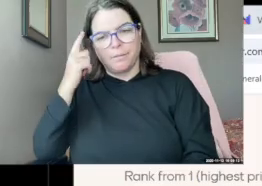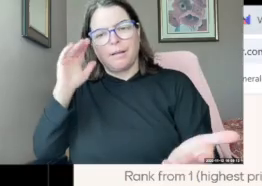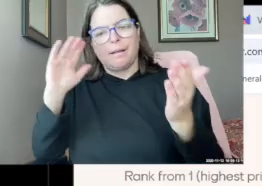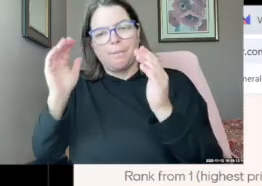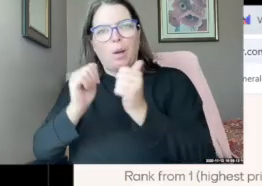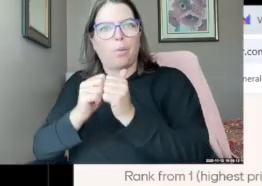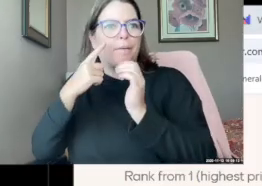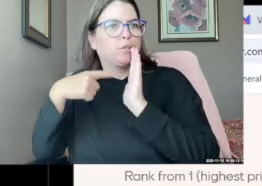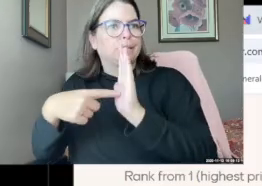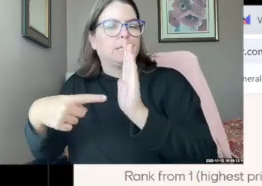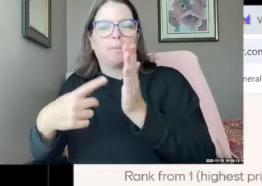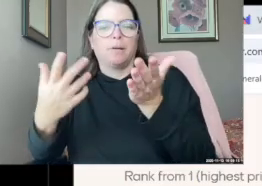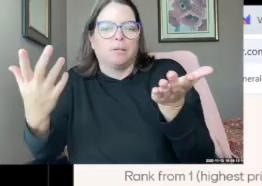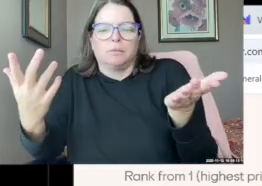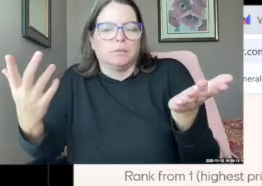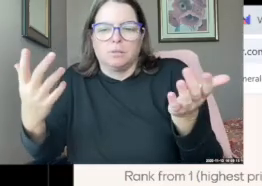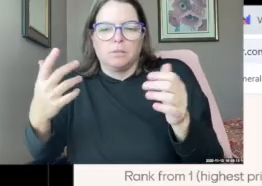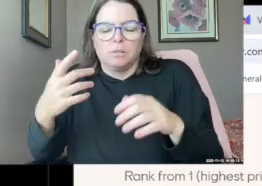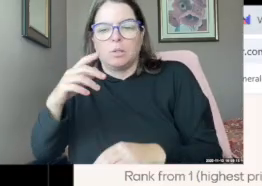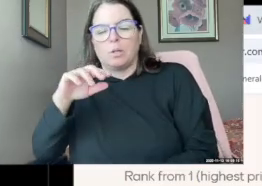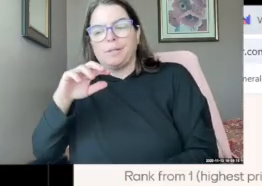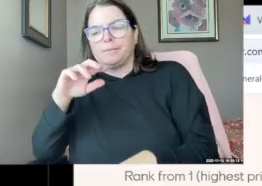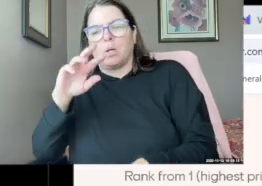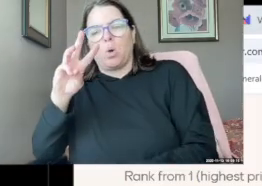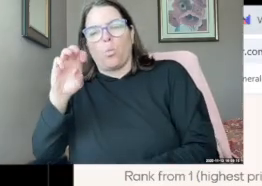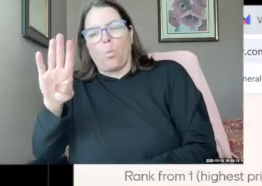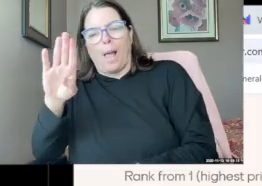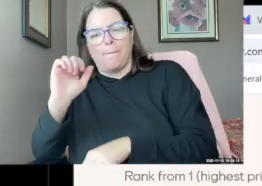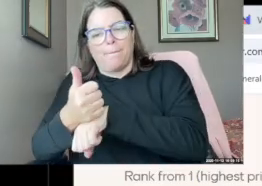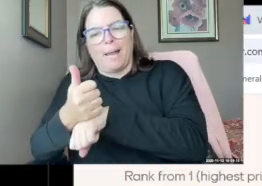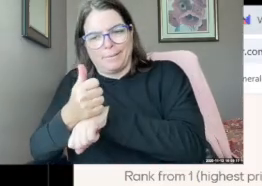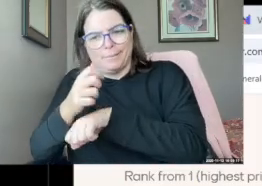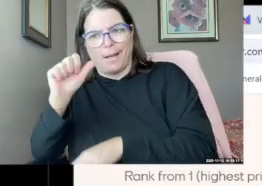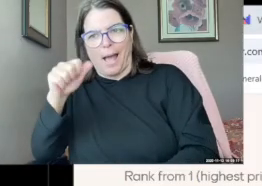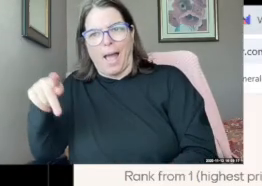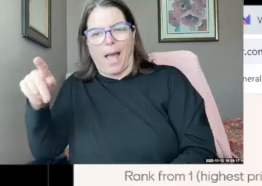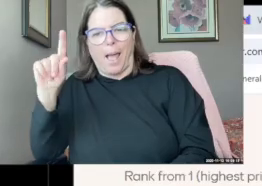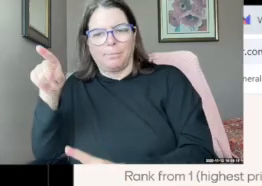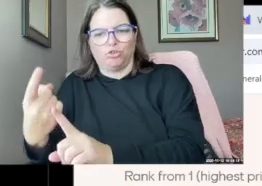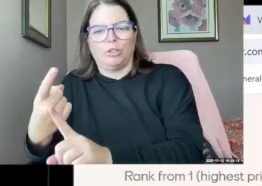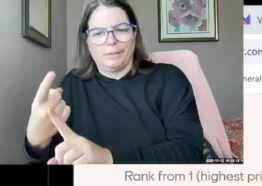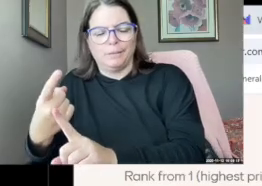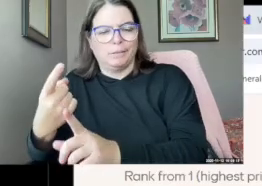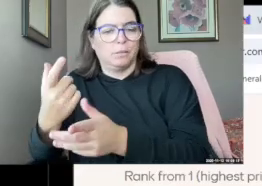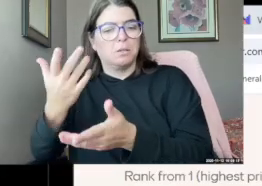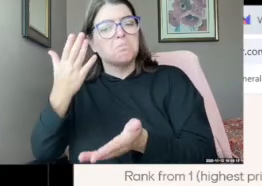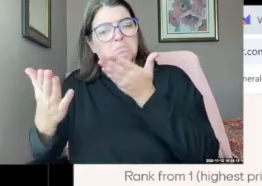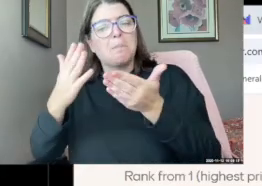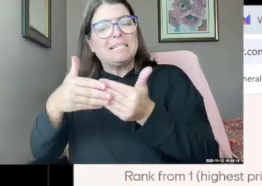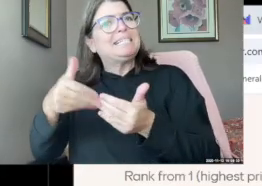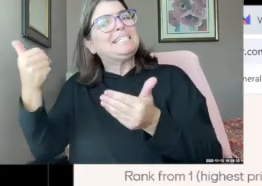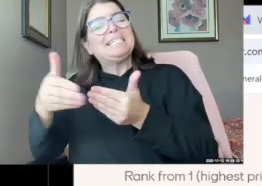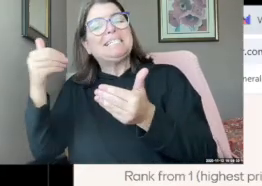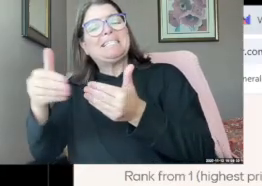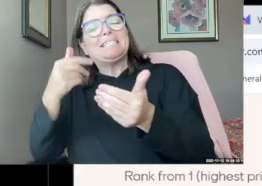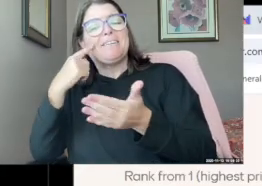time, but are worth it, as compared to for example, just having a web-based